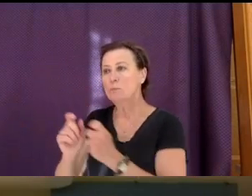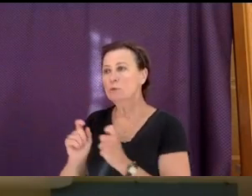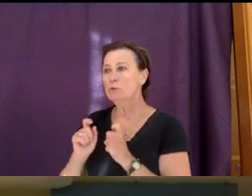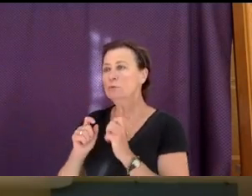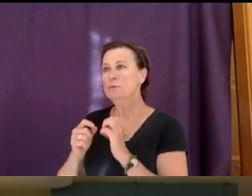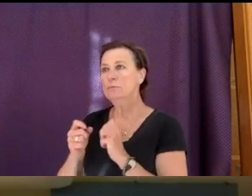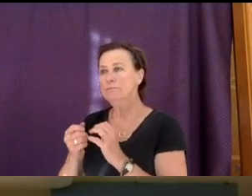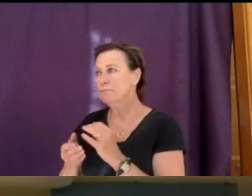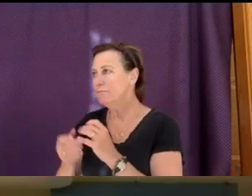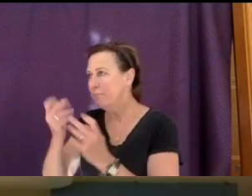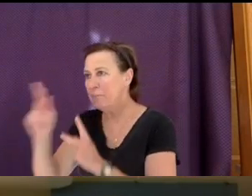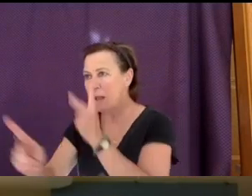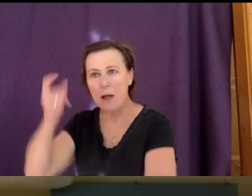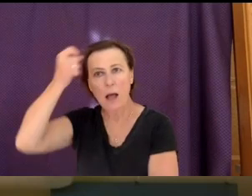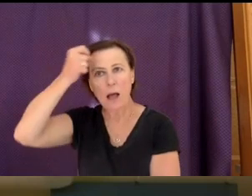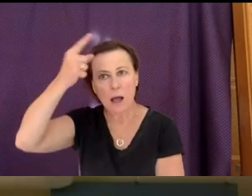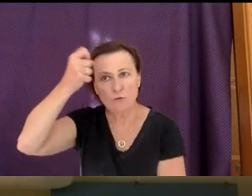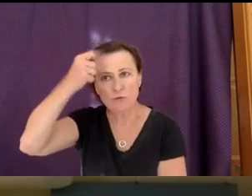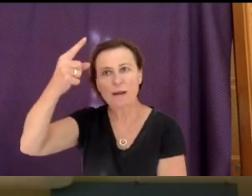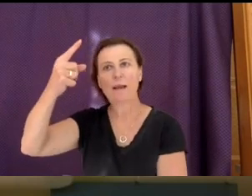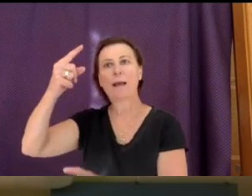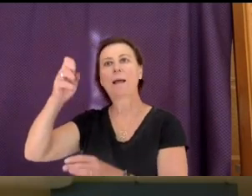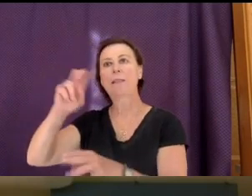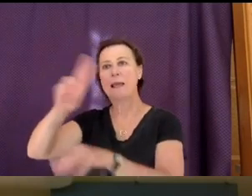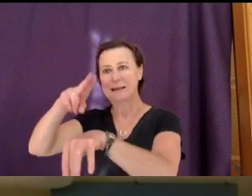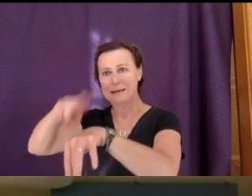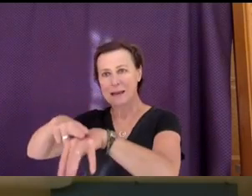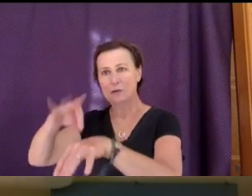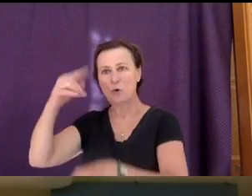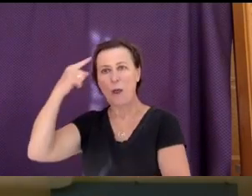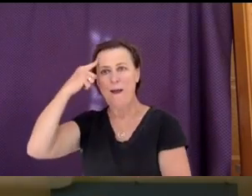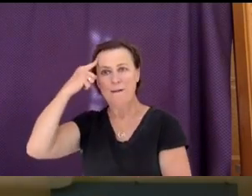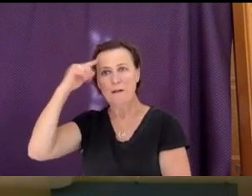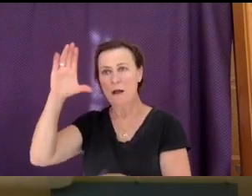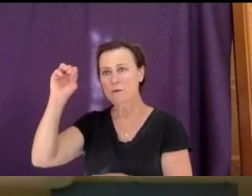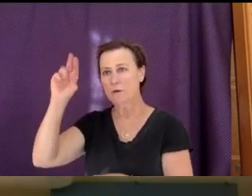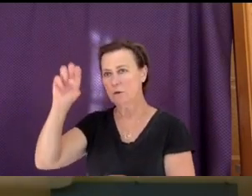nature of consciousness itself?